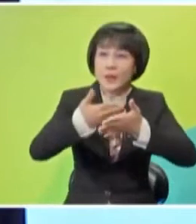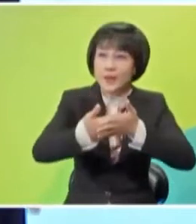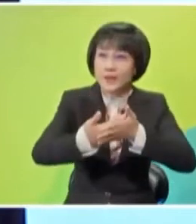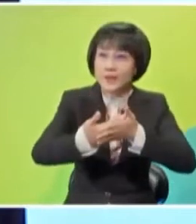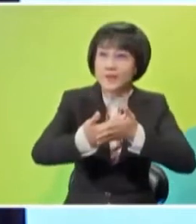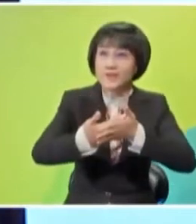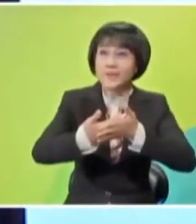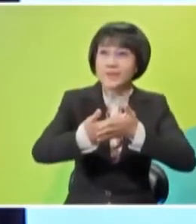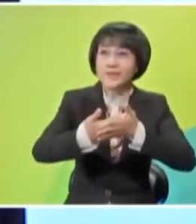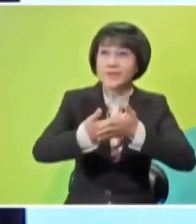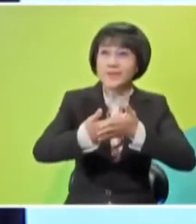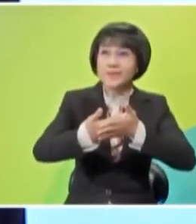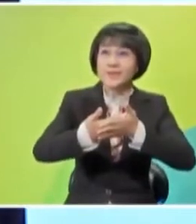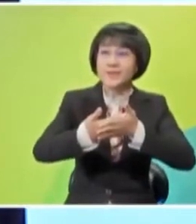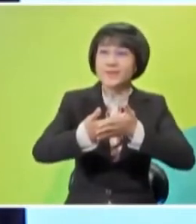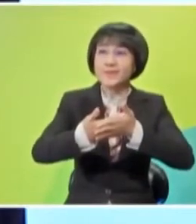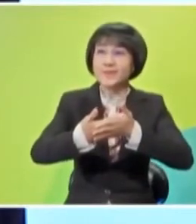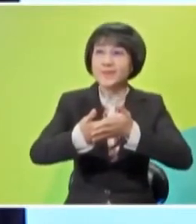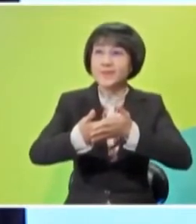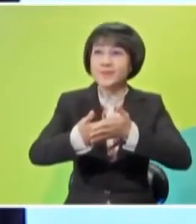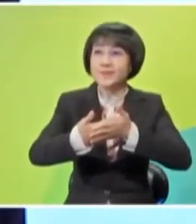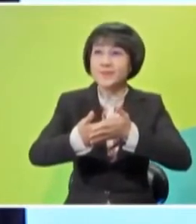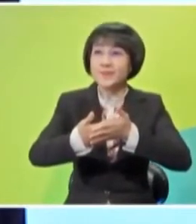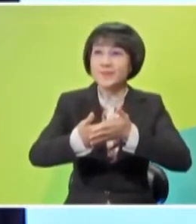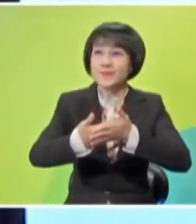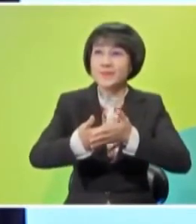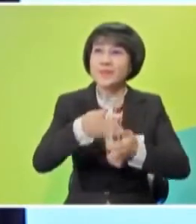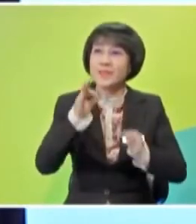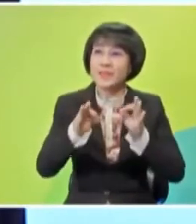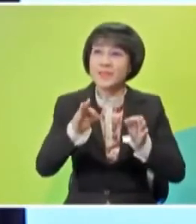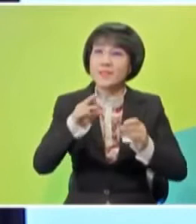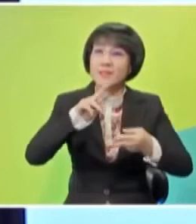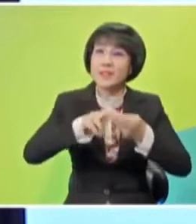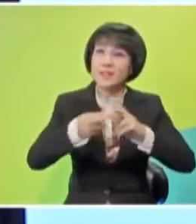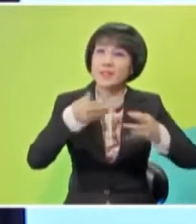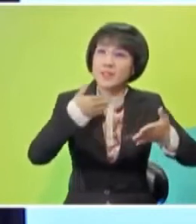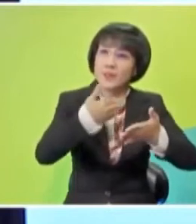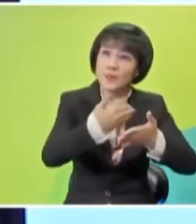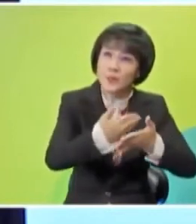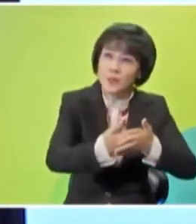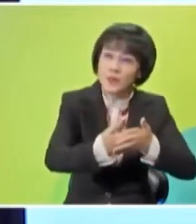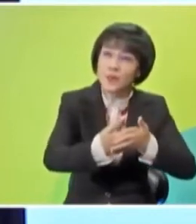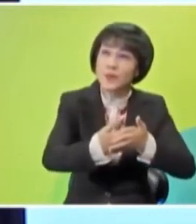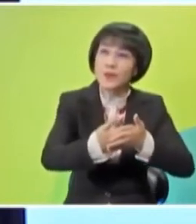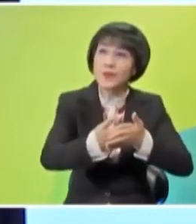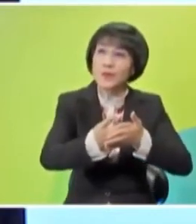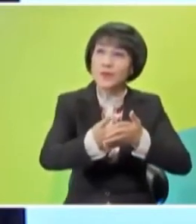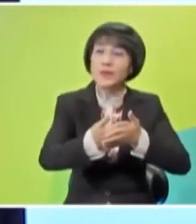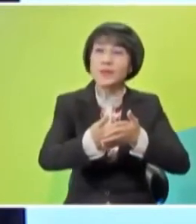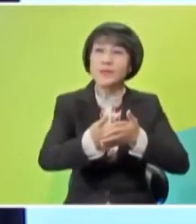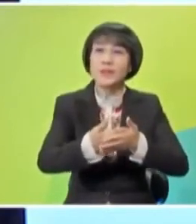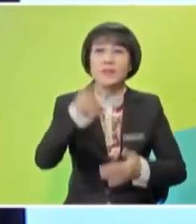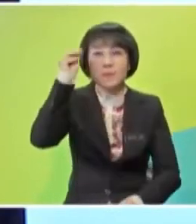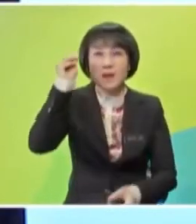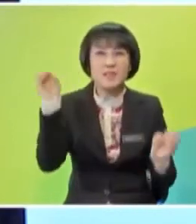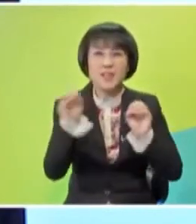Mr. Hanin is not going to the party, that would make Mark think that something is up, or did he do something wrong? Is there a